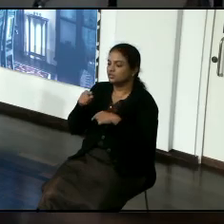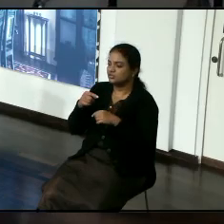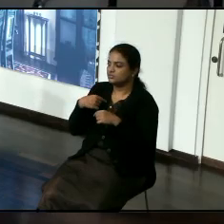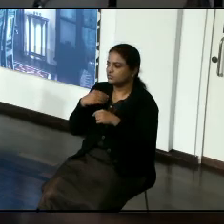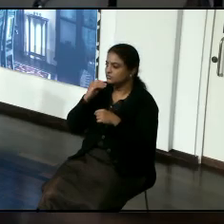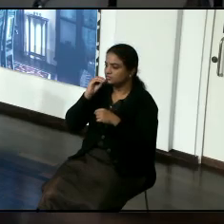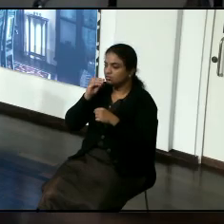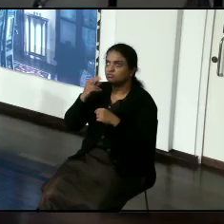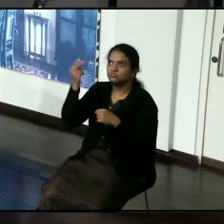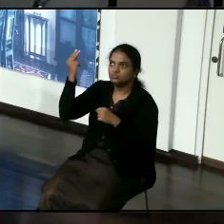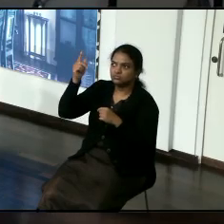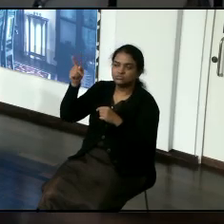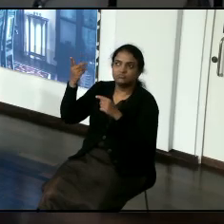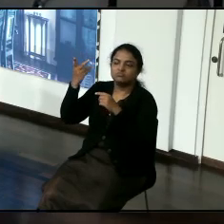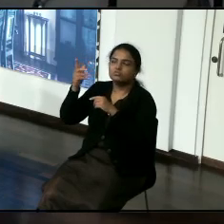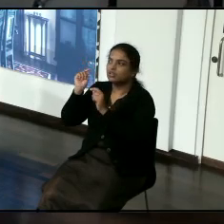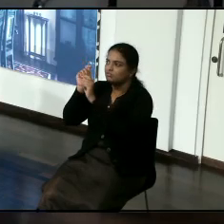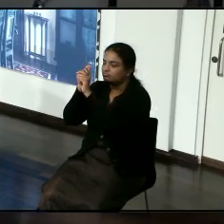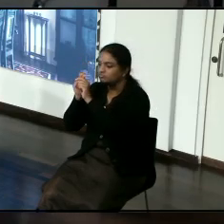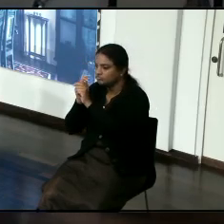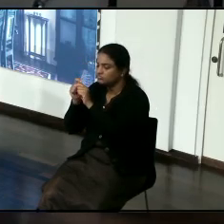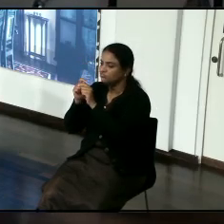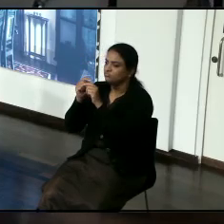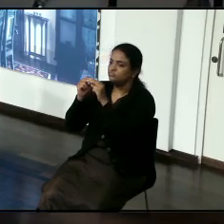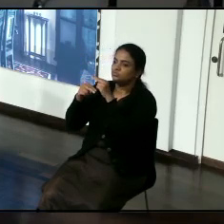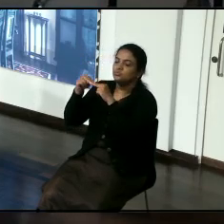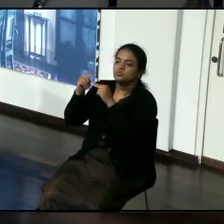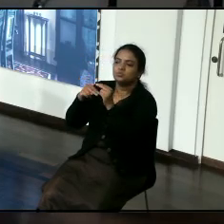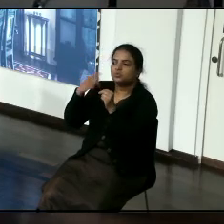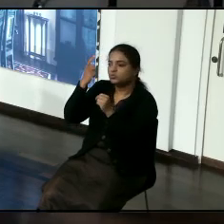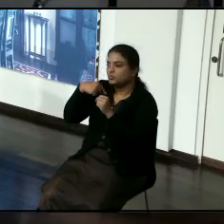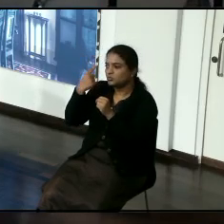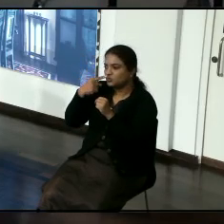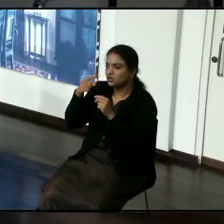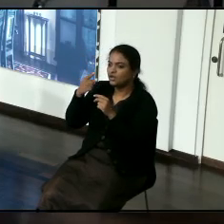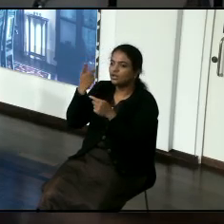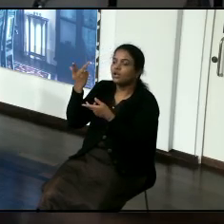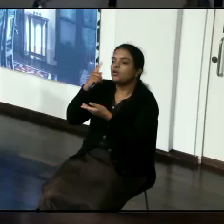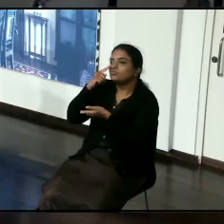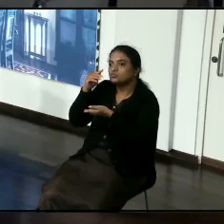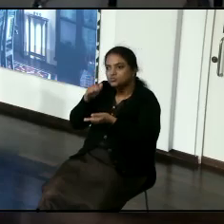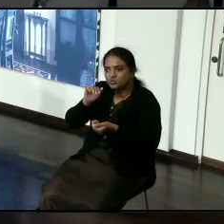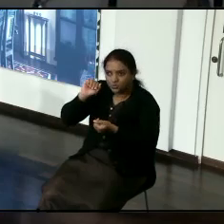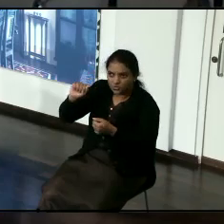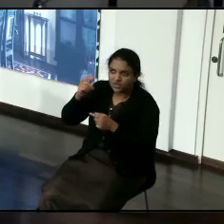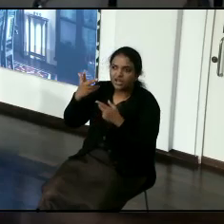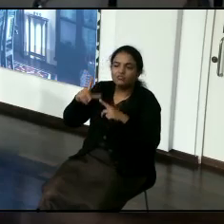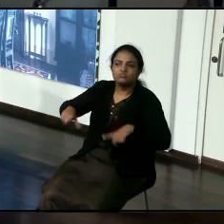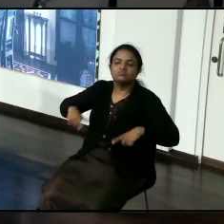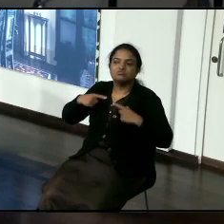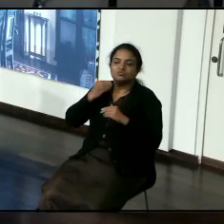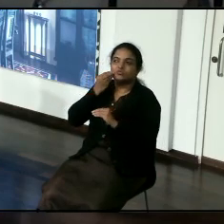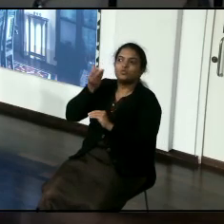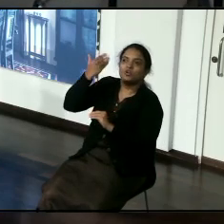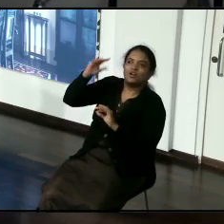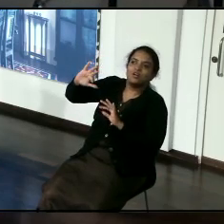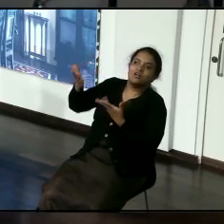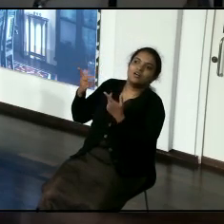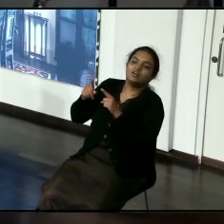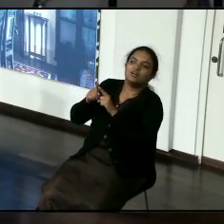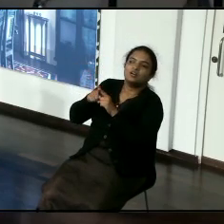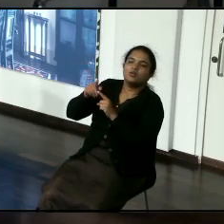this architect or this builder. And, he told me about his daughter. He told me where he lived. He told me, there was an